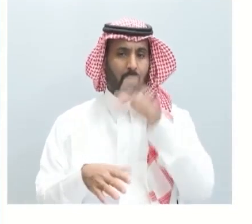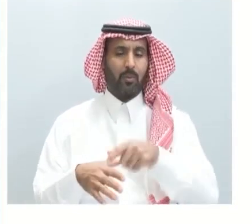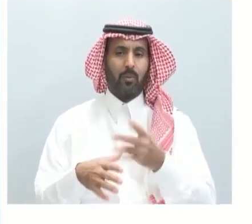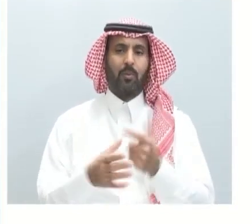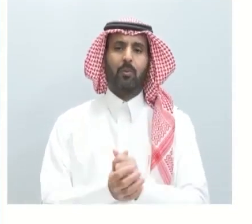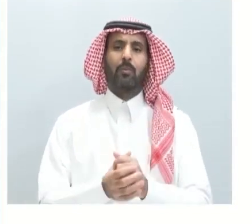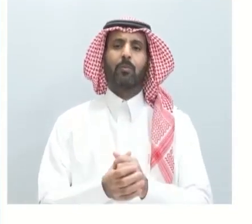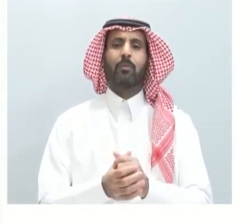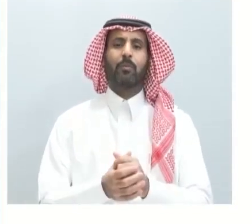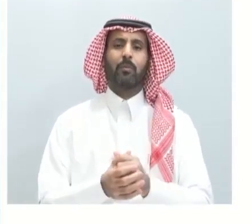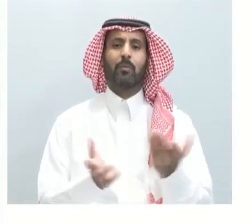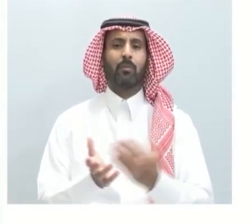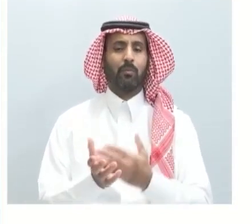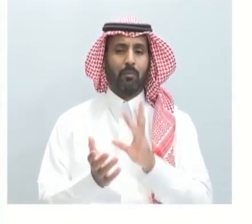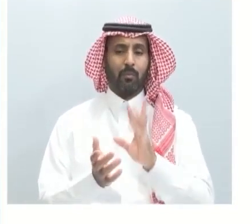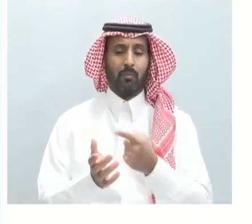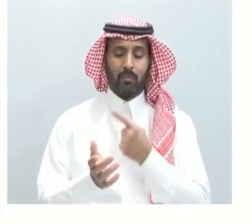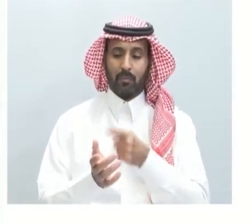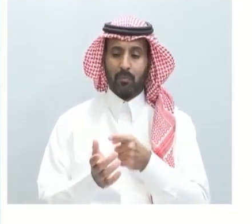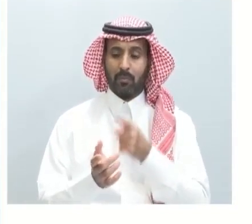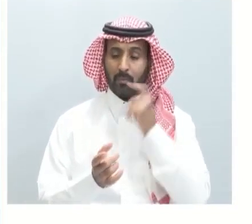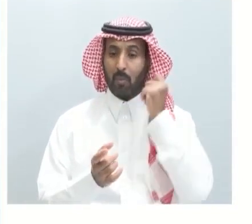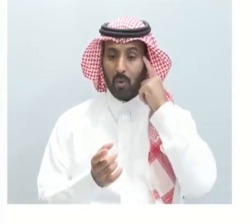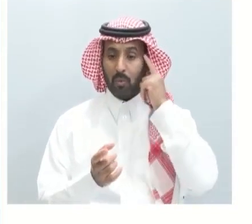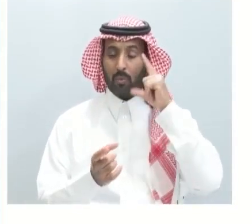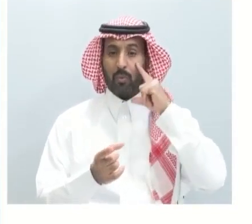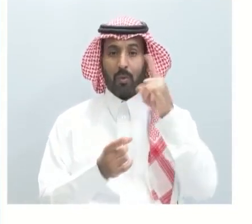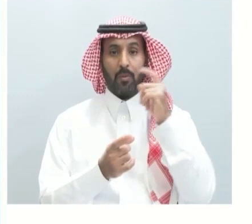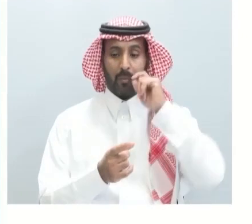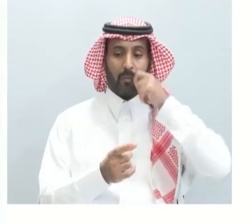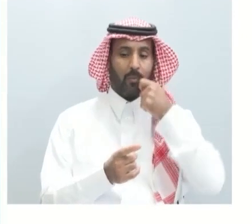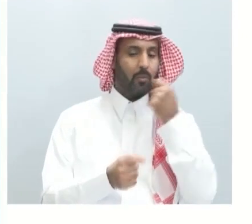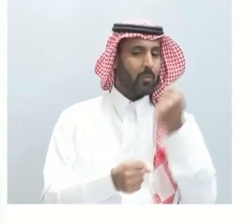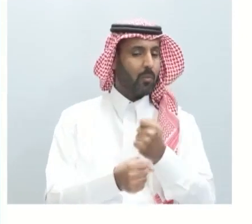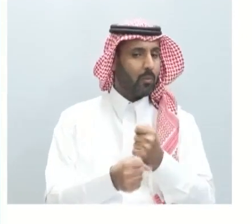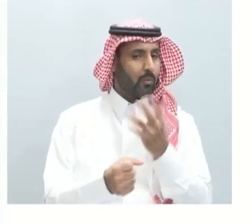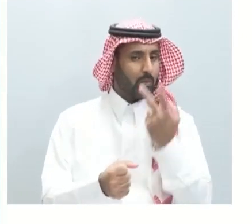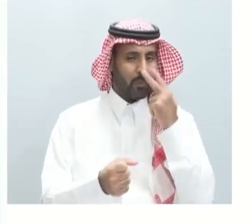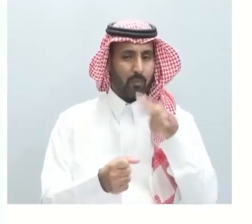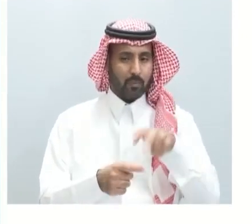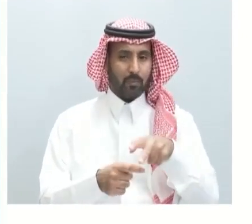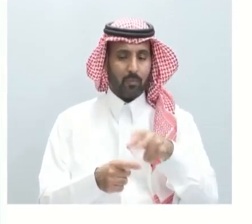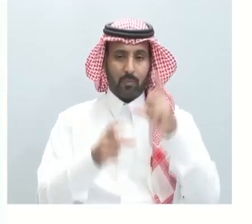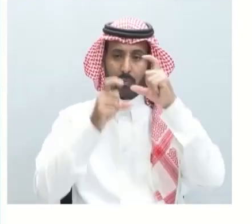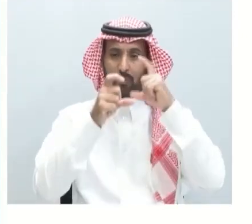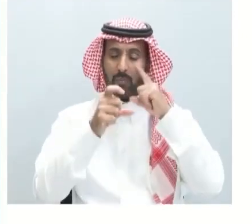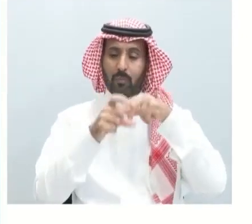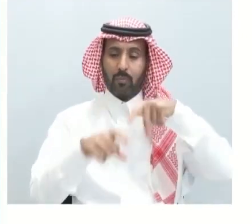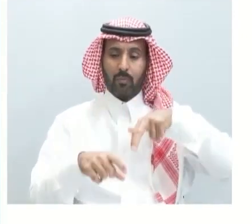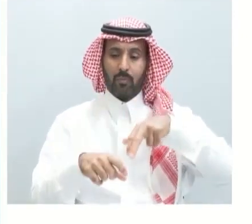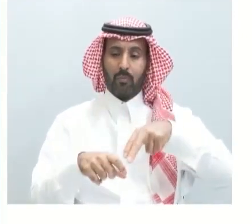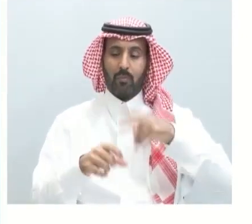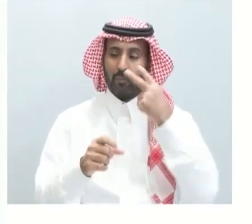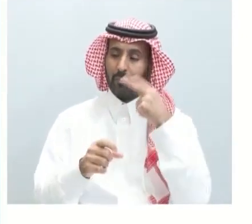here so maybe that he is a celebrity what's the man doing he is rolling out a